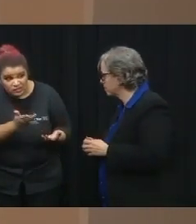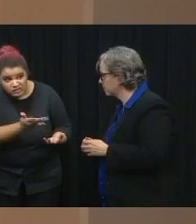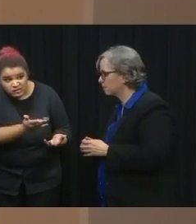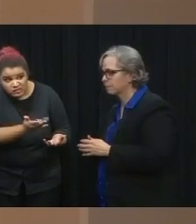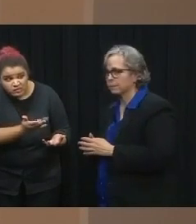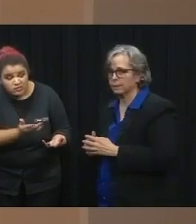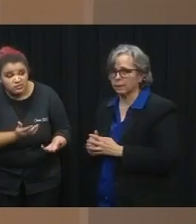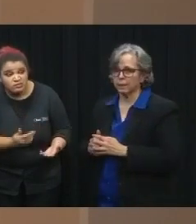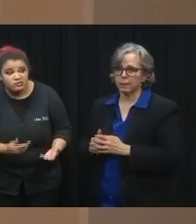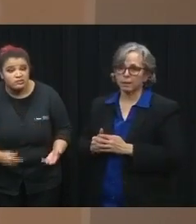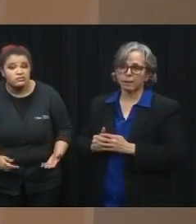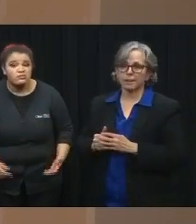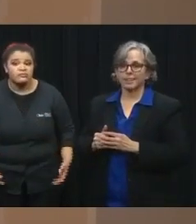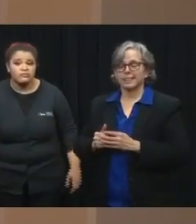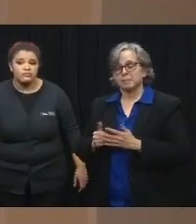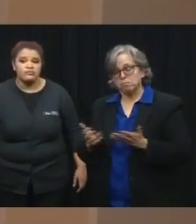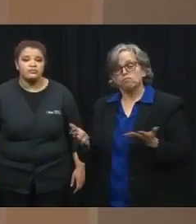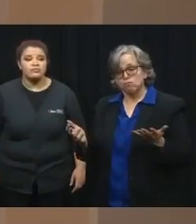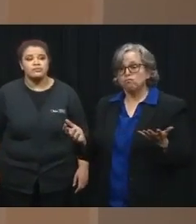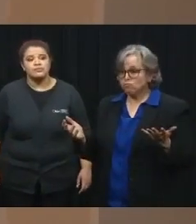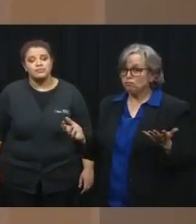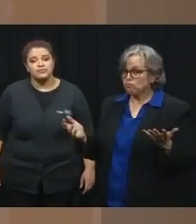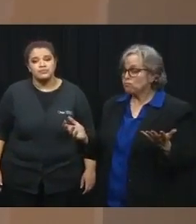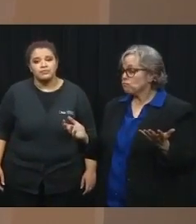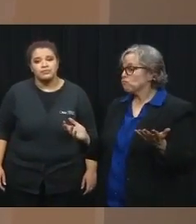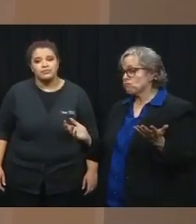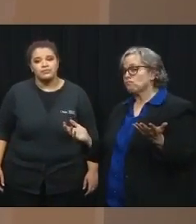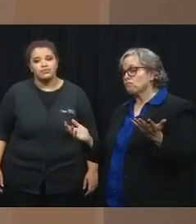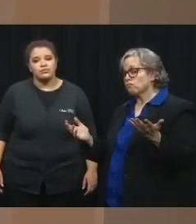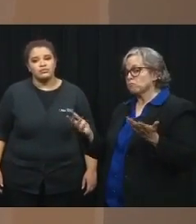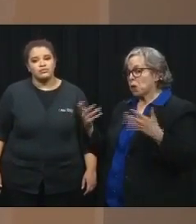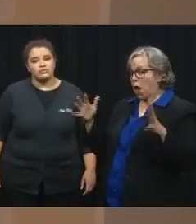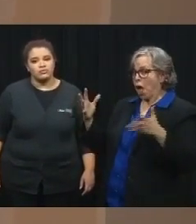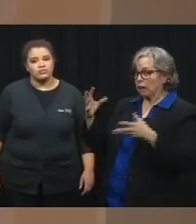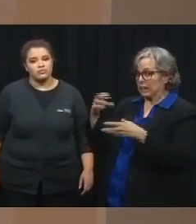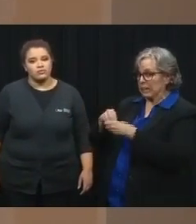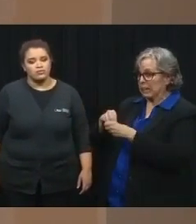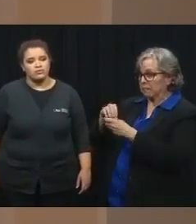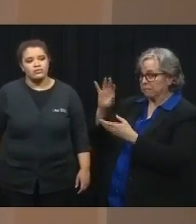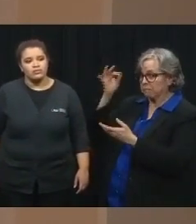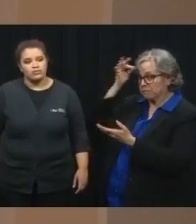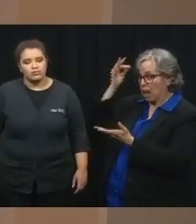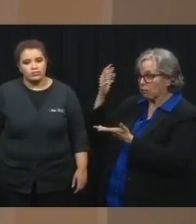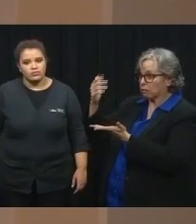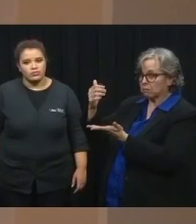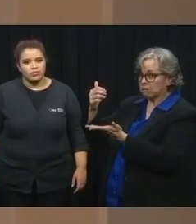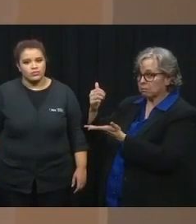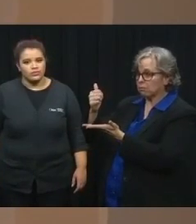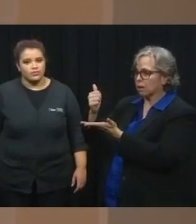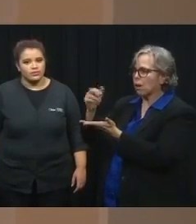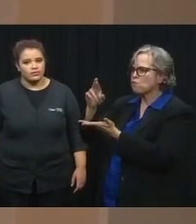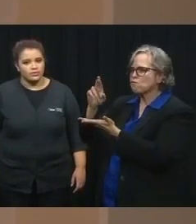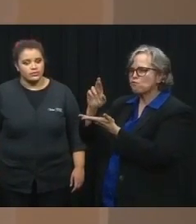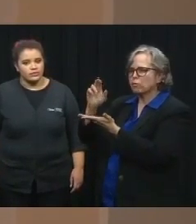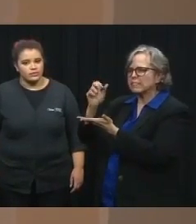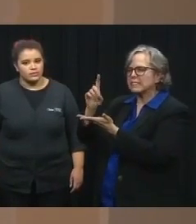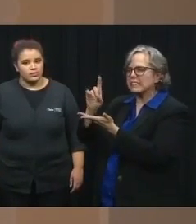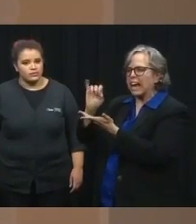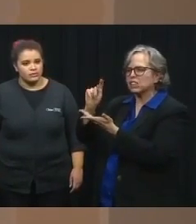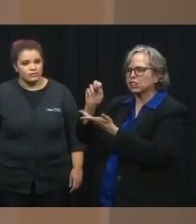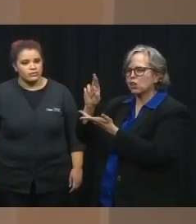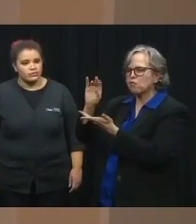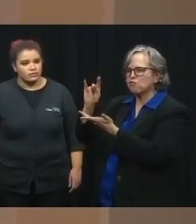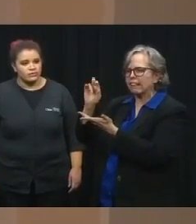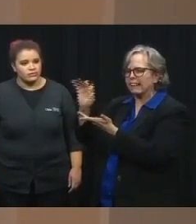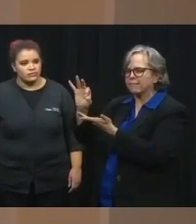part of the federal relief package, the third phase of it. And I know that I talked with Senator Portman about it. I know he's advocating for